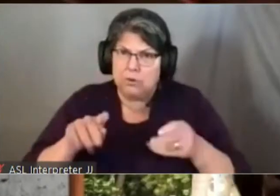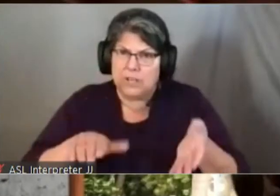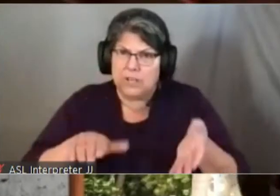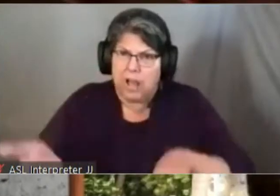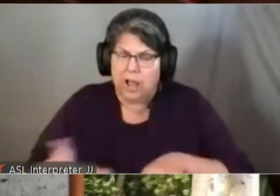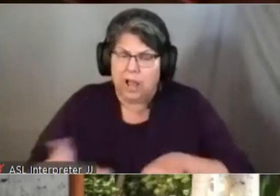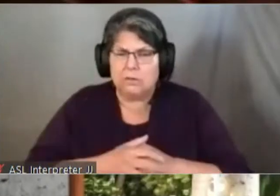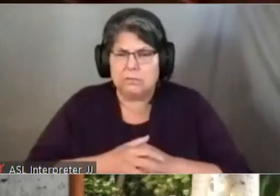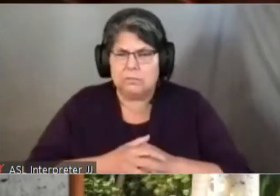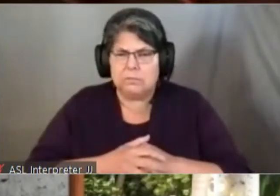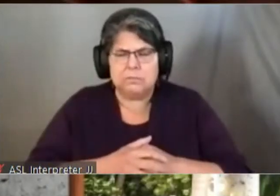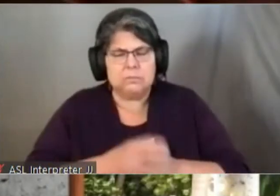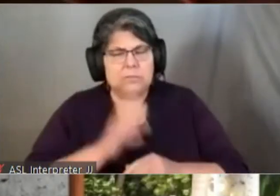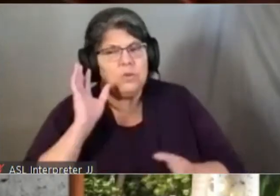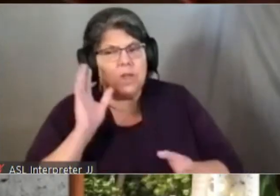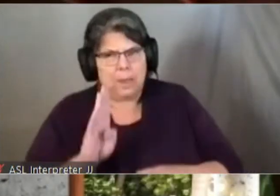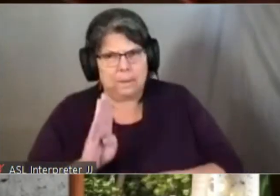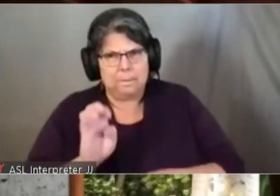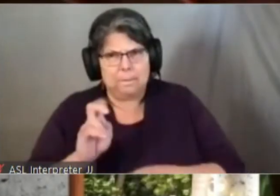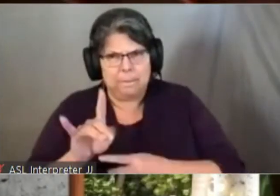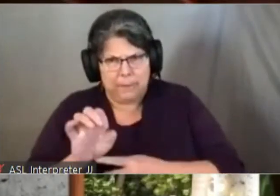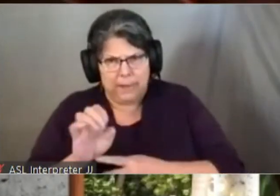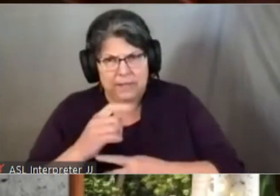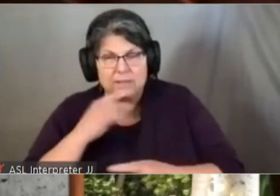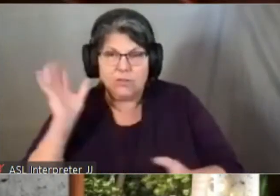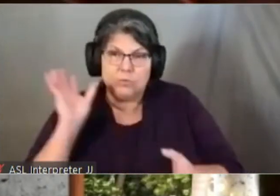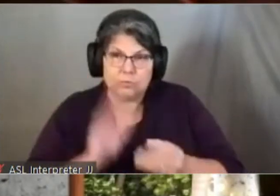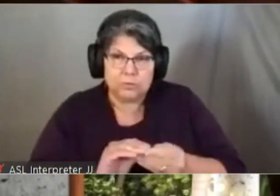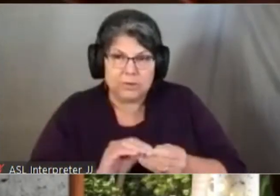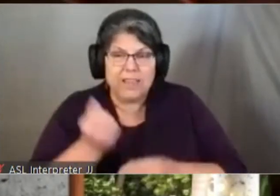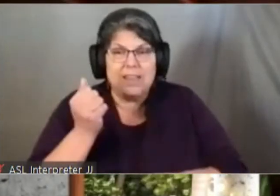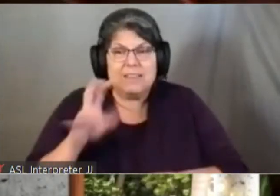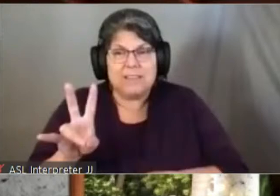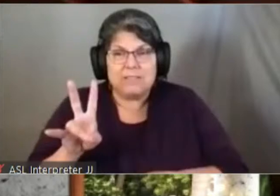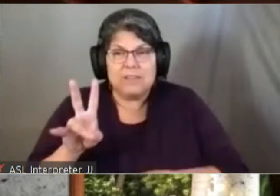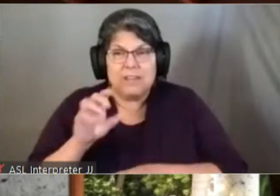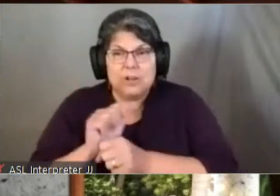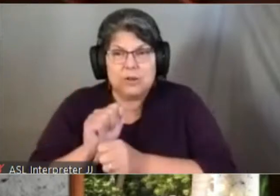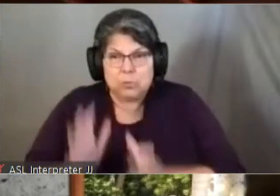to those totals, we've had 17 employees and 128 inmates.